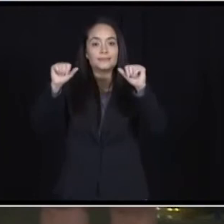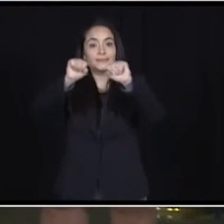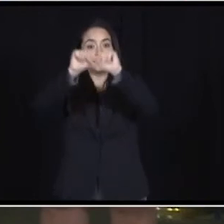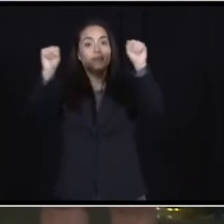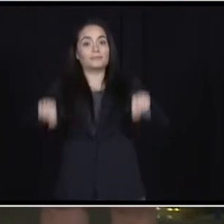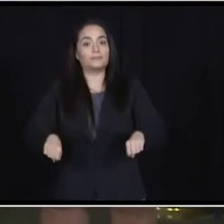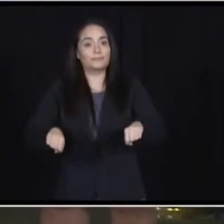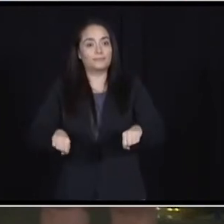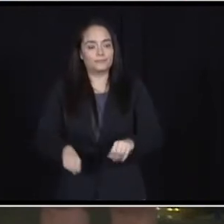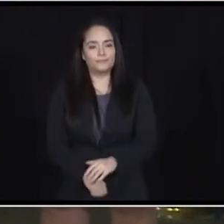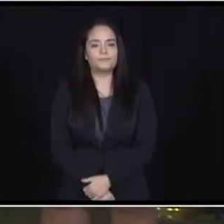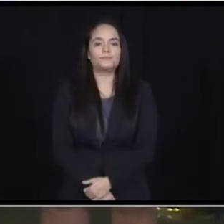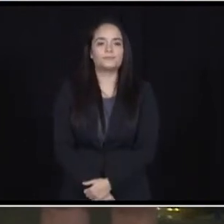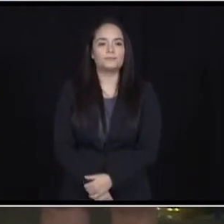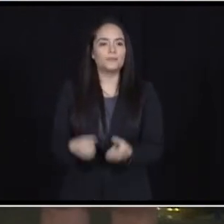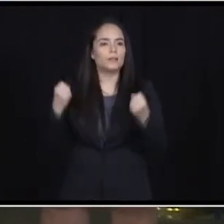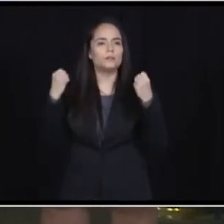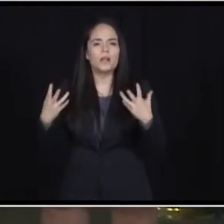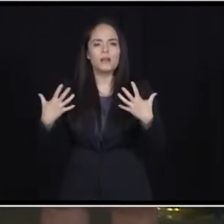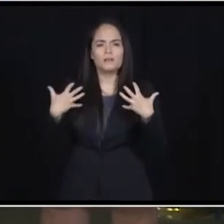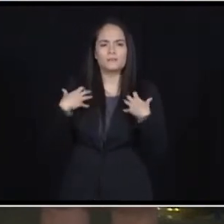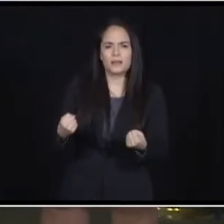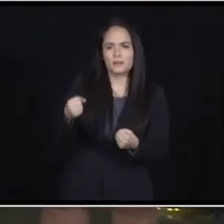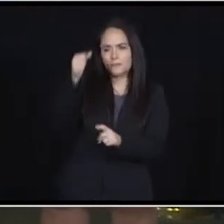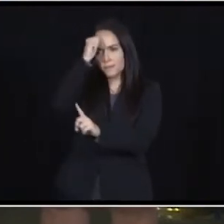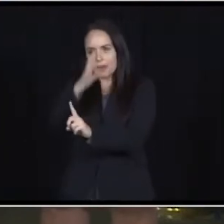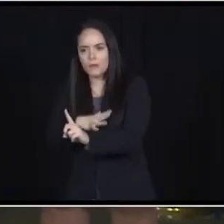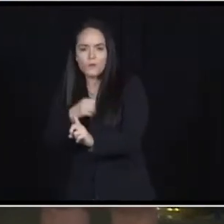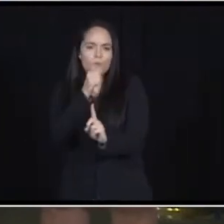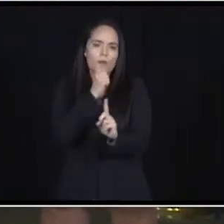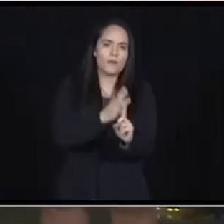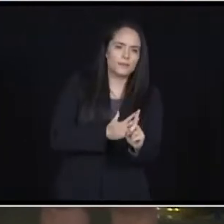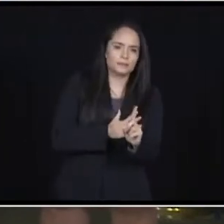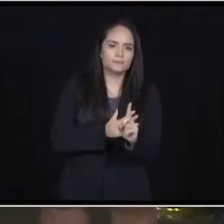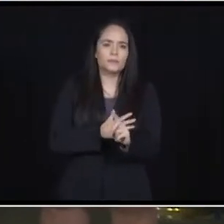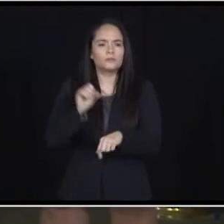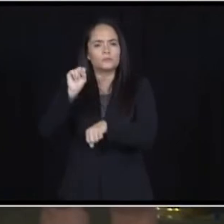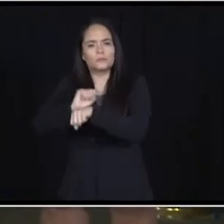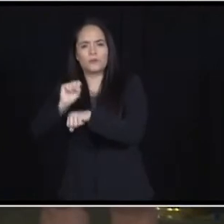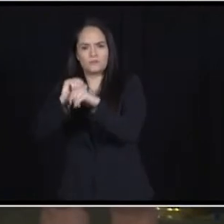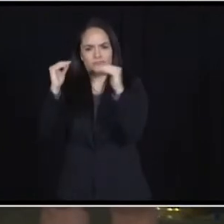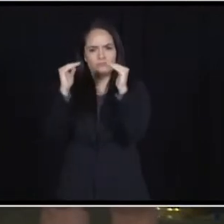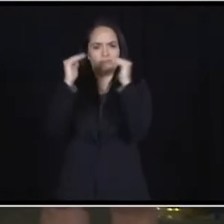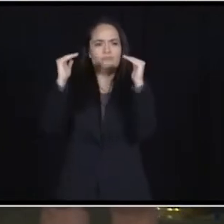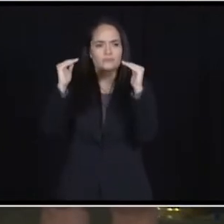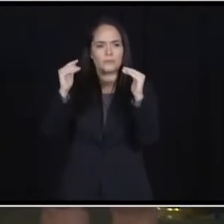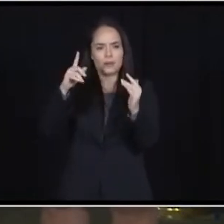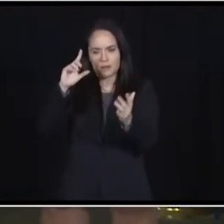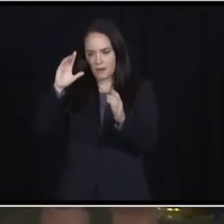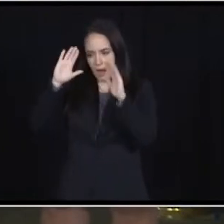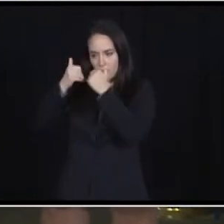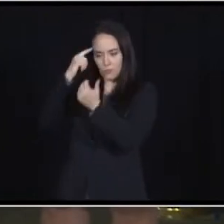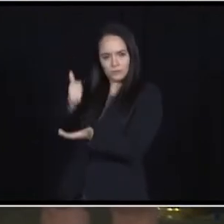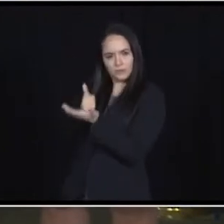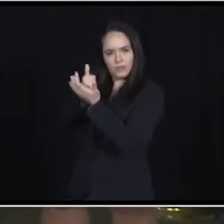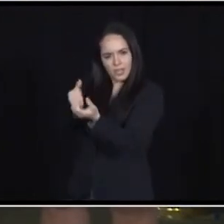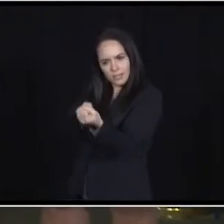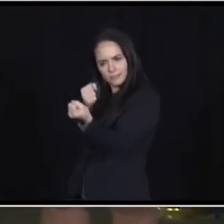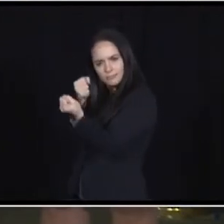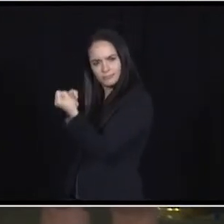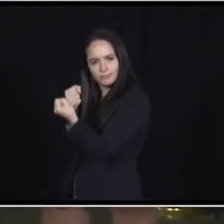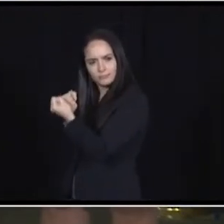brave women and men of Ontario's law enforcement services every single day. It will also lead to better supports for individuals